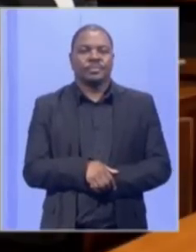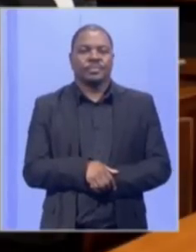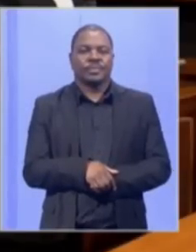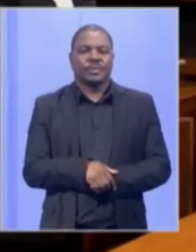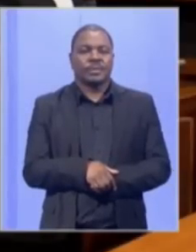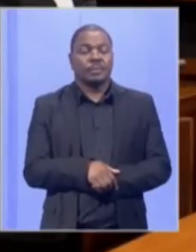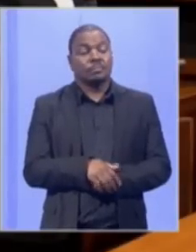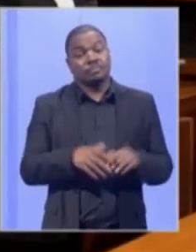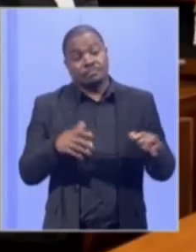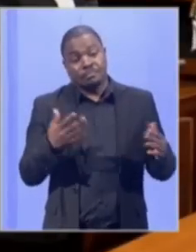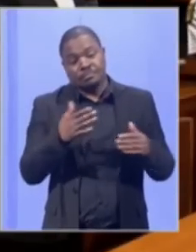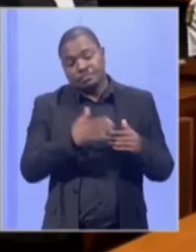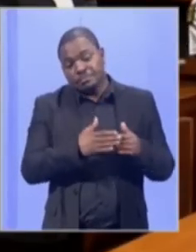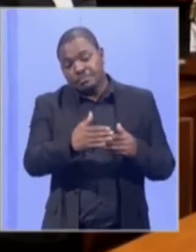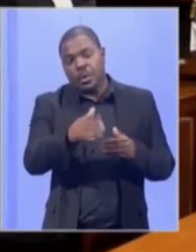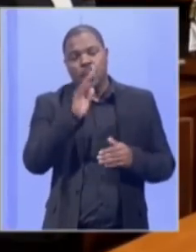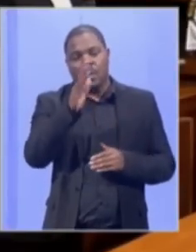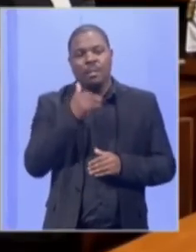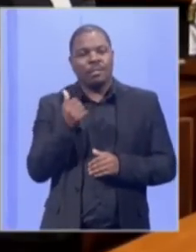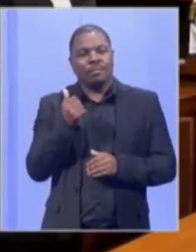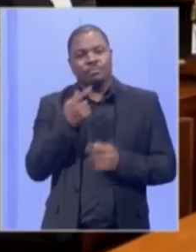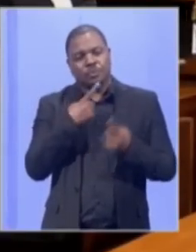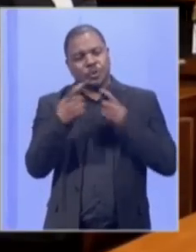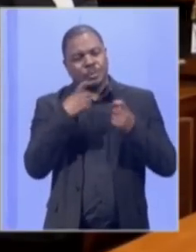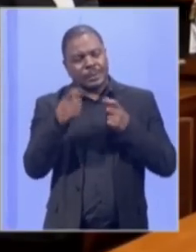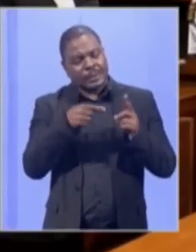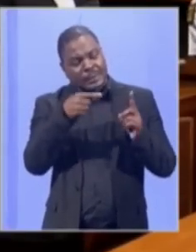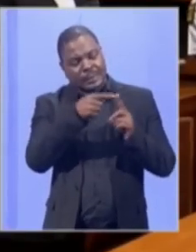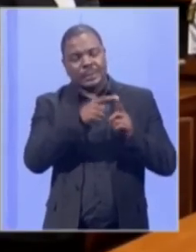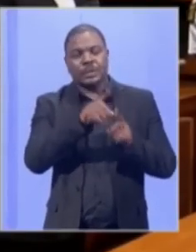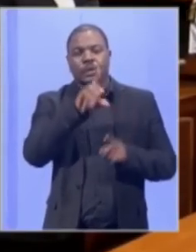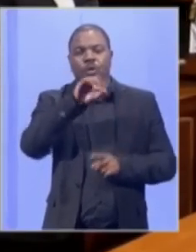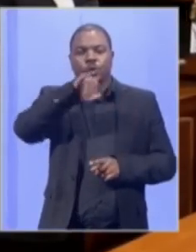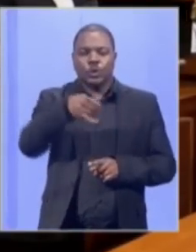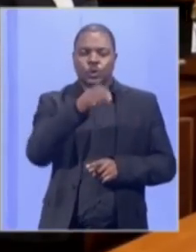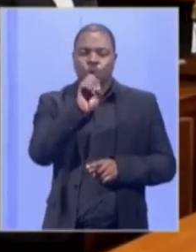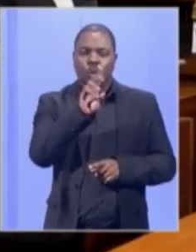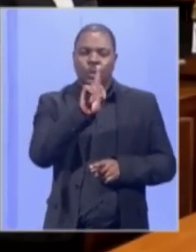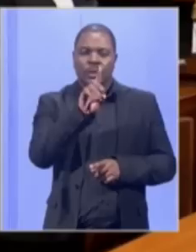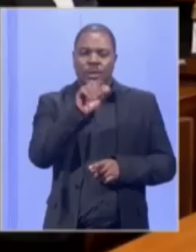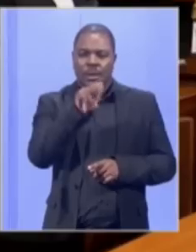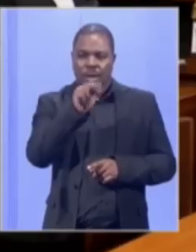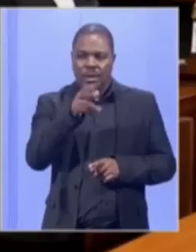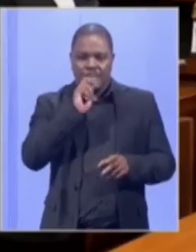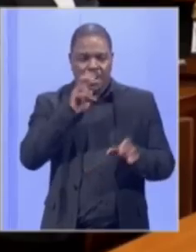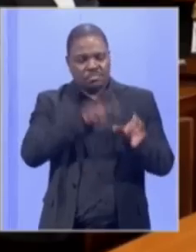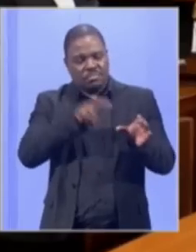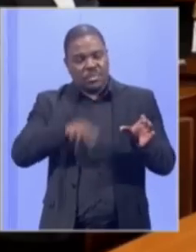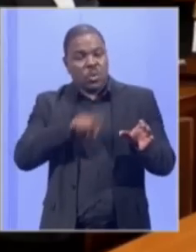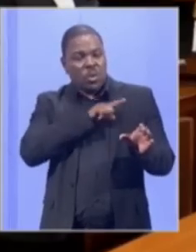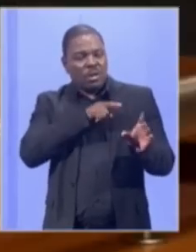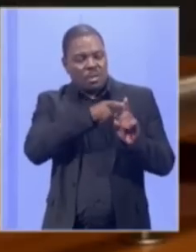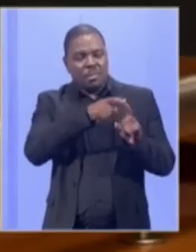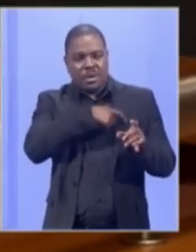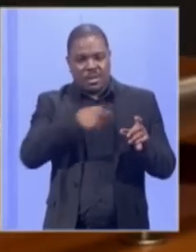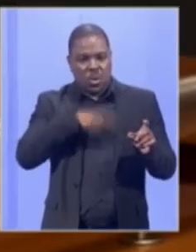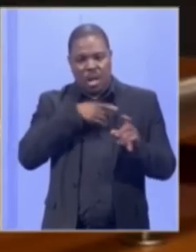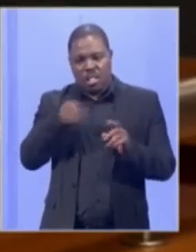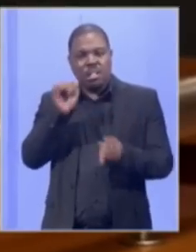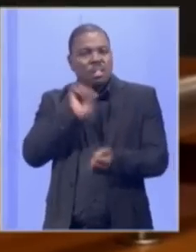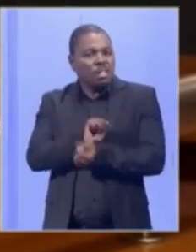Tebello ke hore o tla ba le boipiletso ba hore Jordan a role marapo jwalo ka mopresidente wa mokgatlo wa naha wa bolo ka mora ho tshwarwa le ho